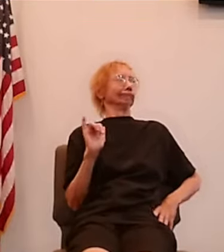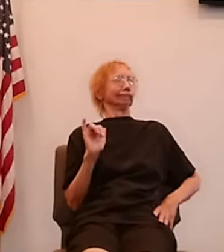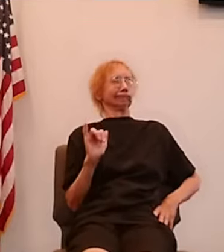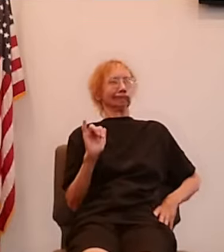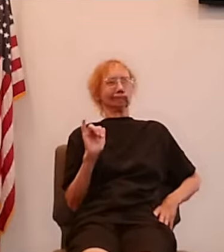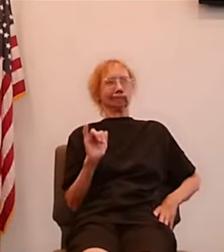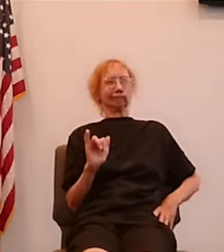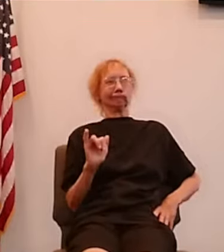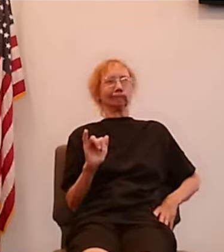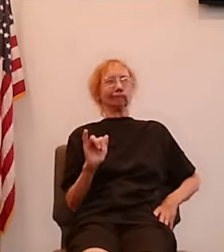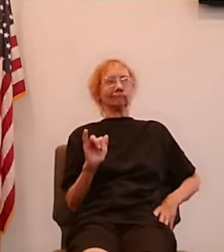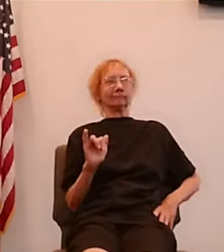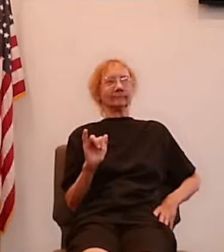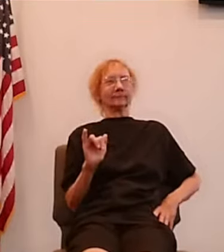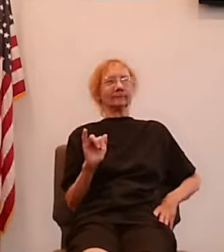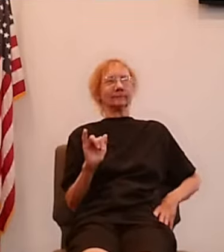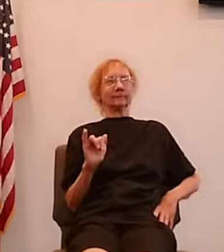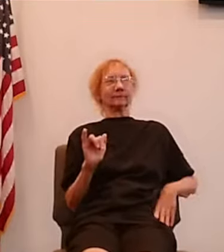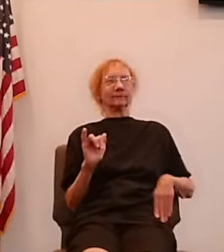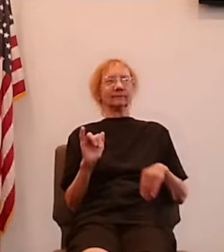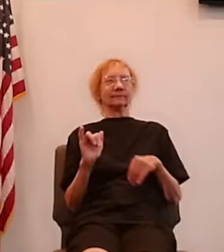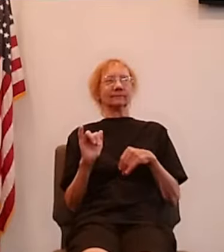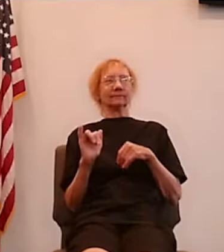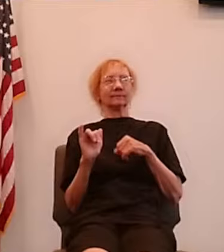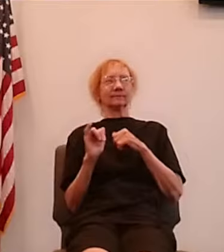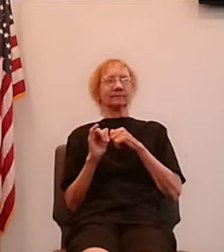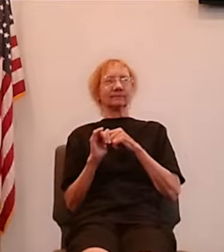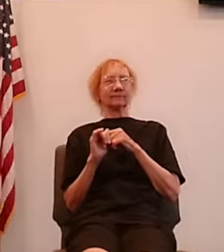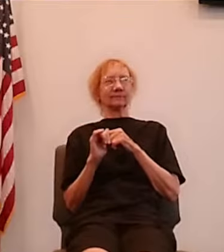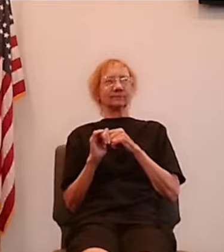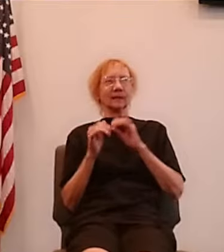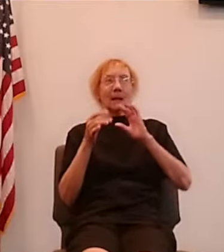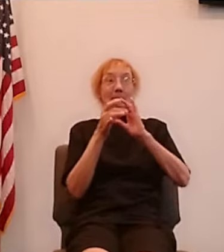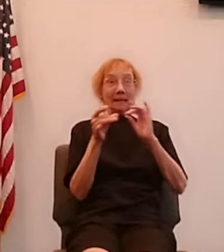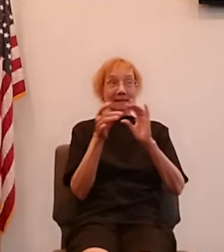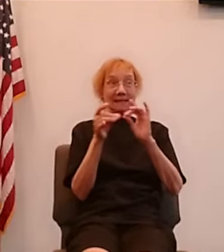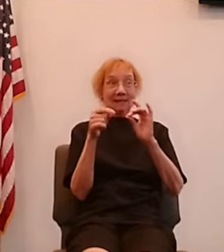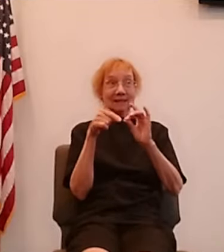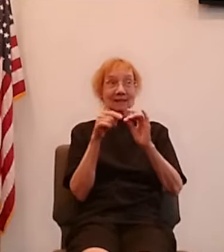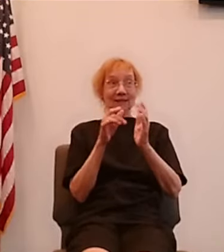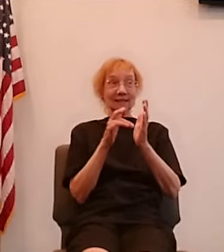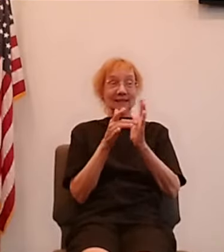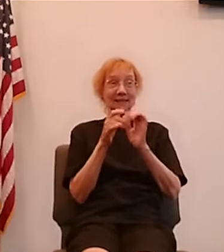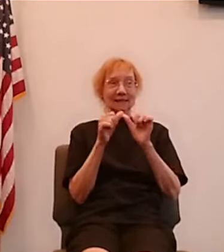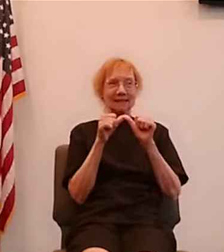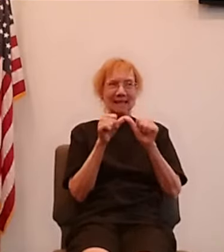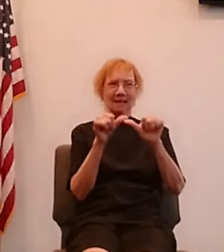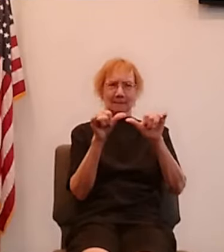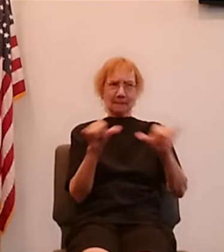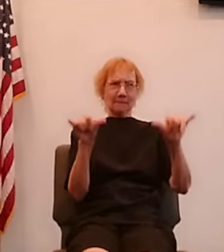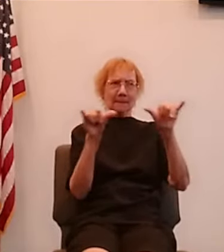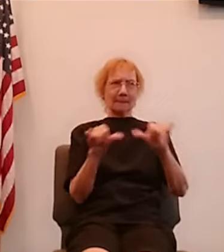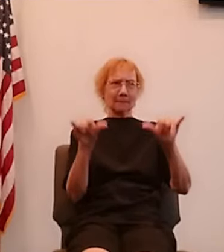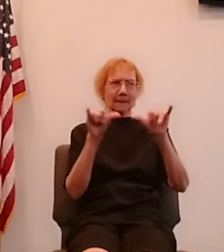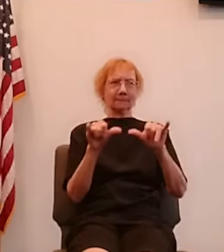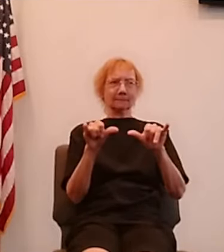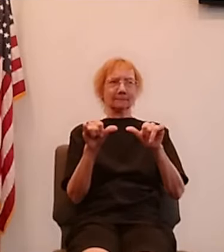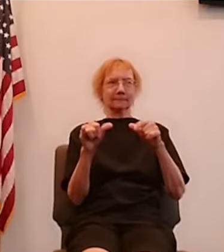speak in repeated ways, and usually it's to emphasize something to us, Lord,